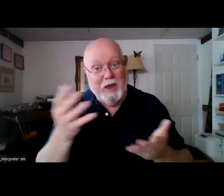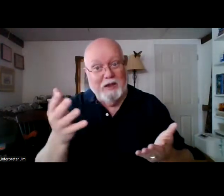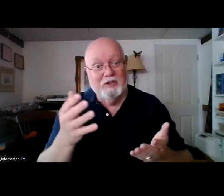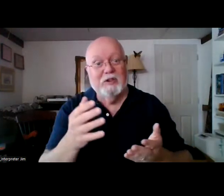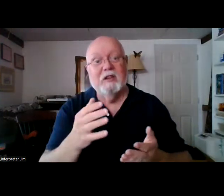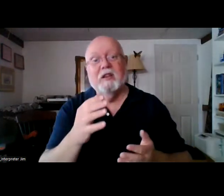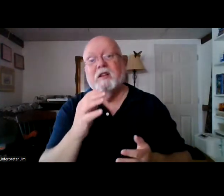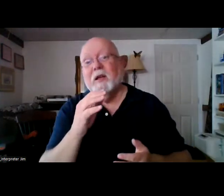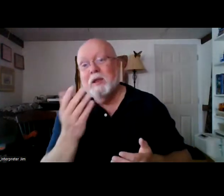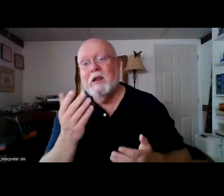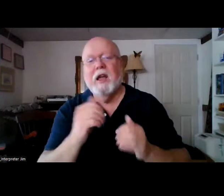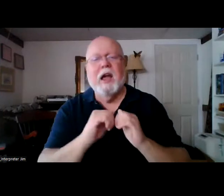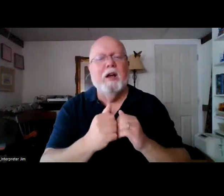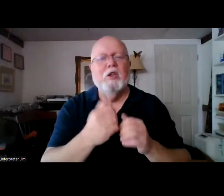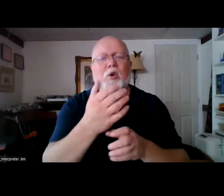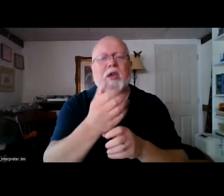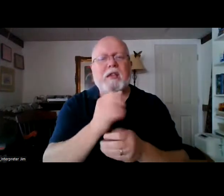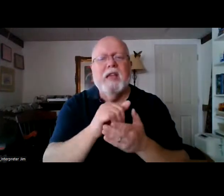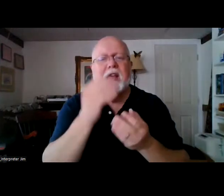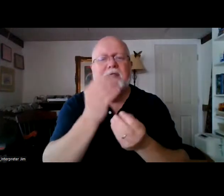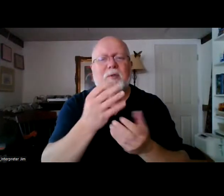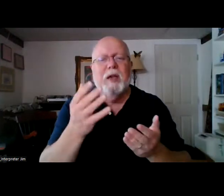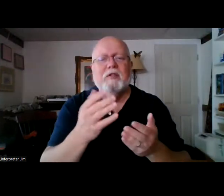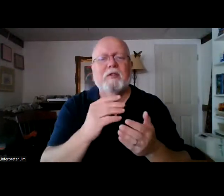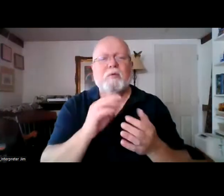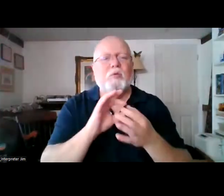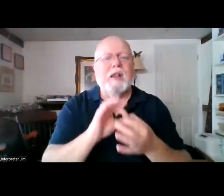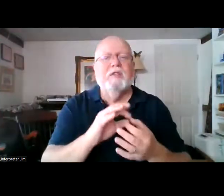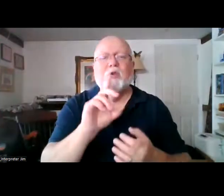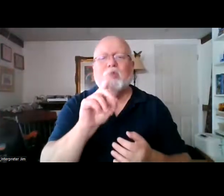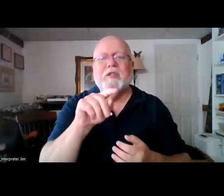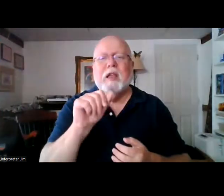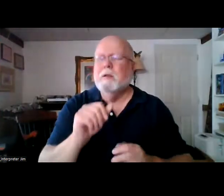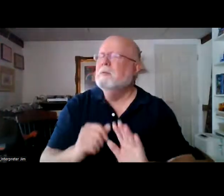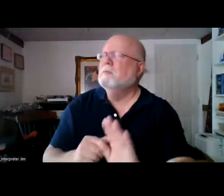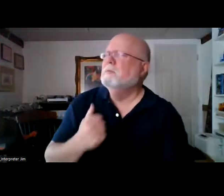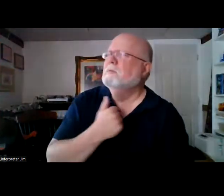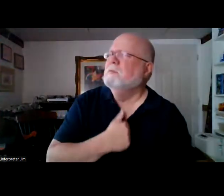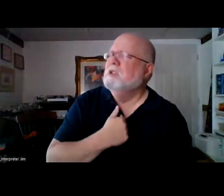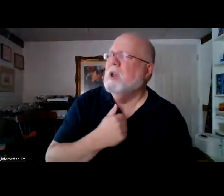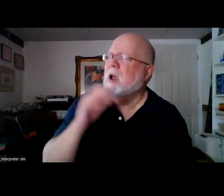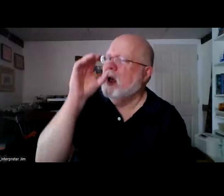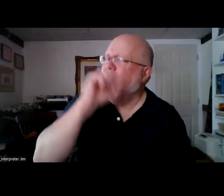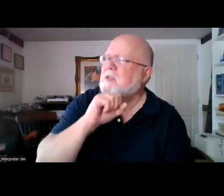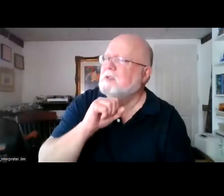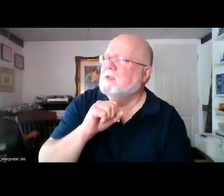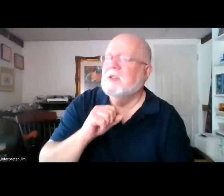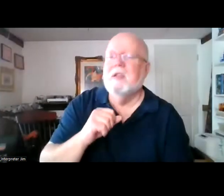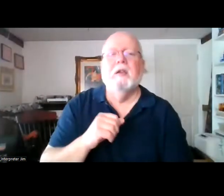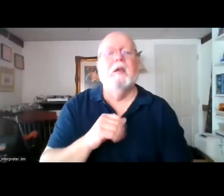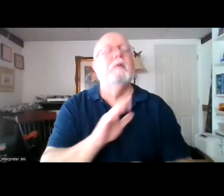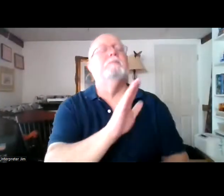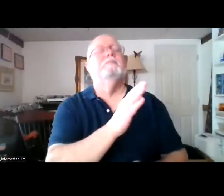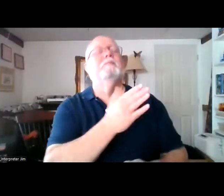area of this information and data that's collected? I'm sorry, I missed a beat. So sorry. So the